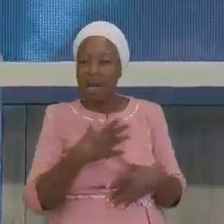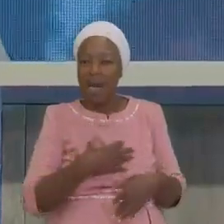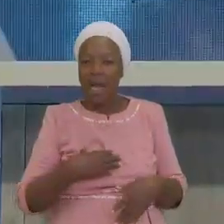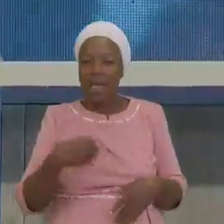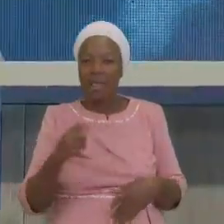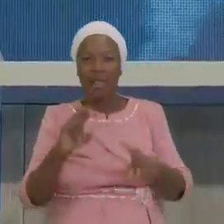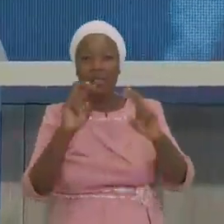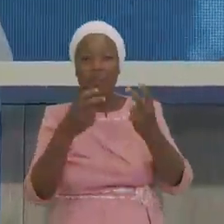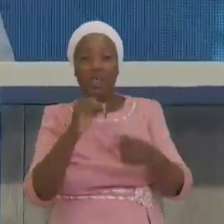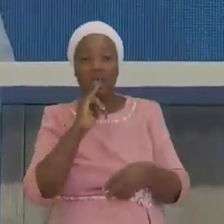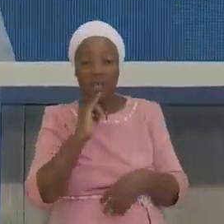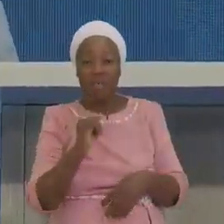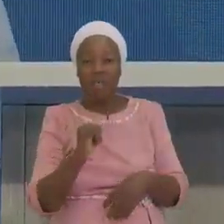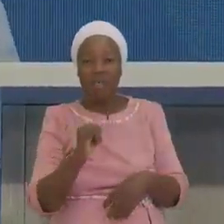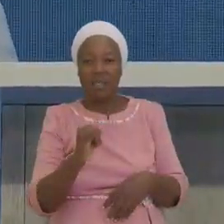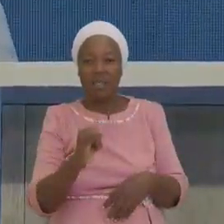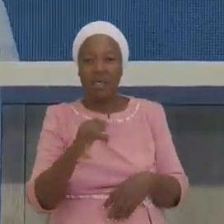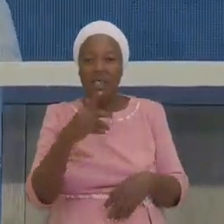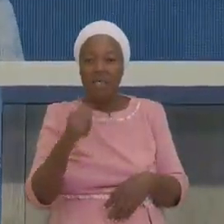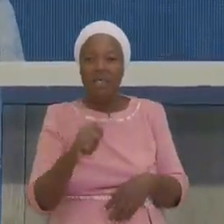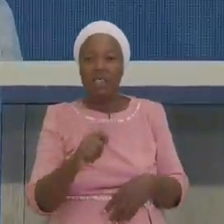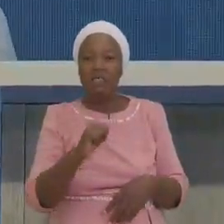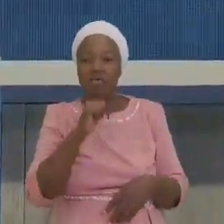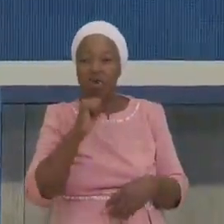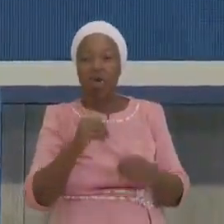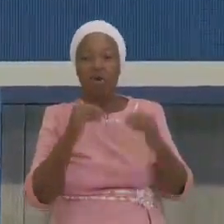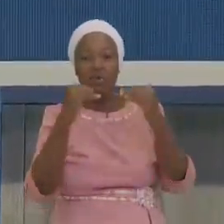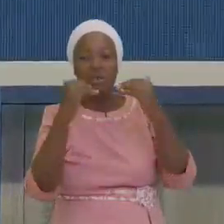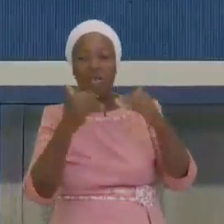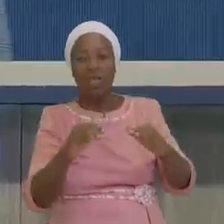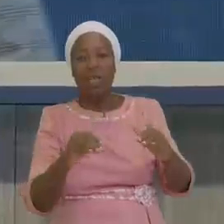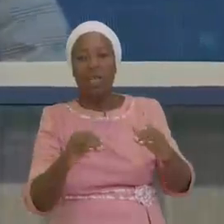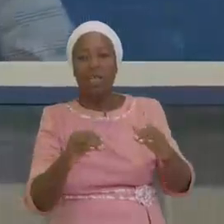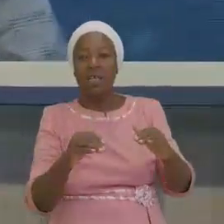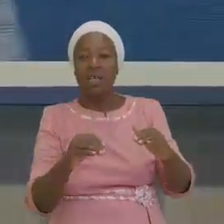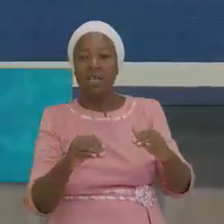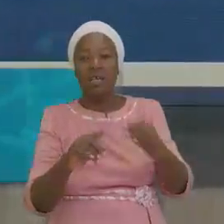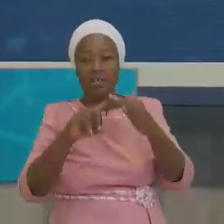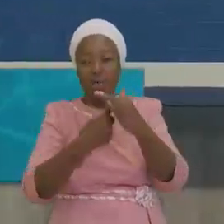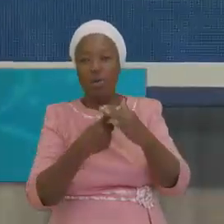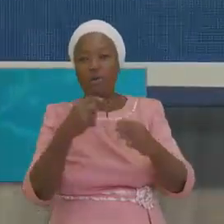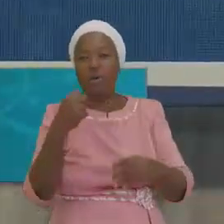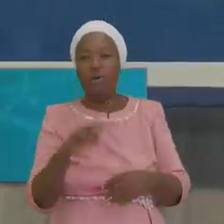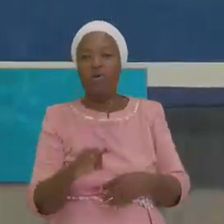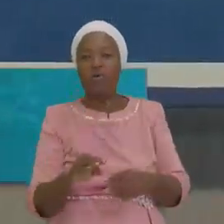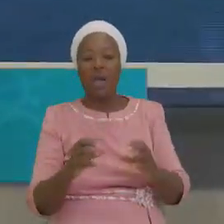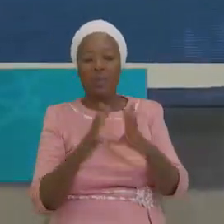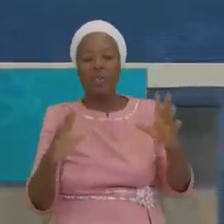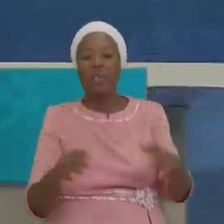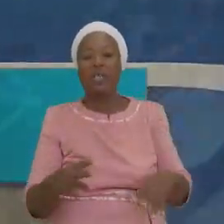And the topic is the inexhaustible source of abundant life.